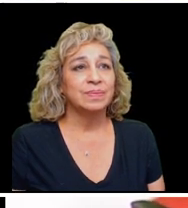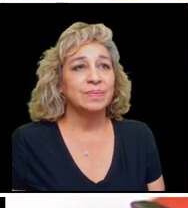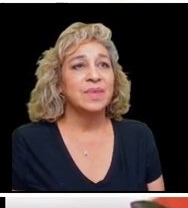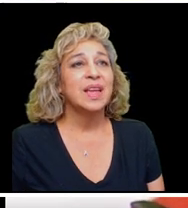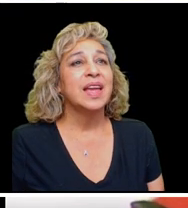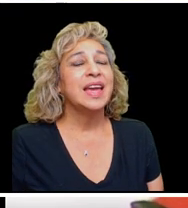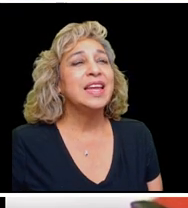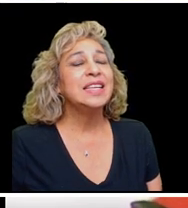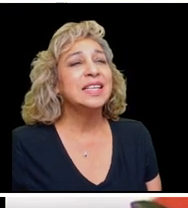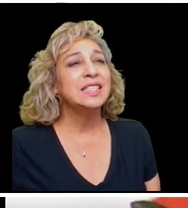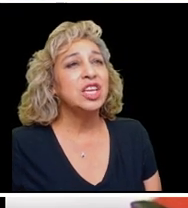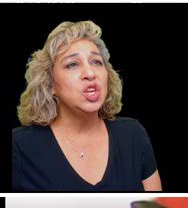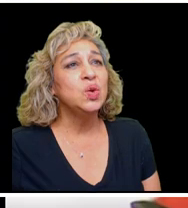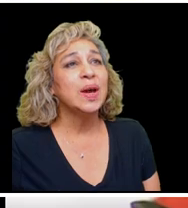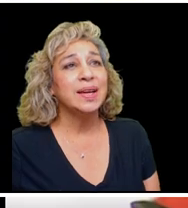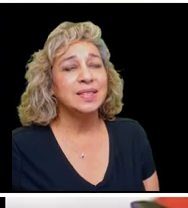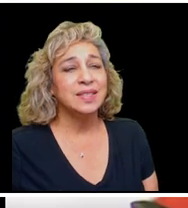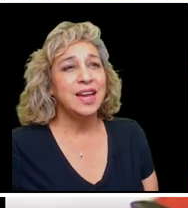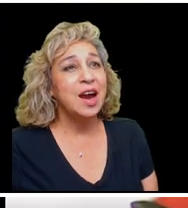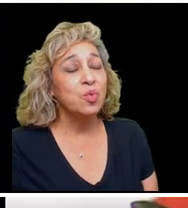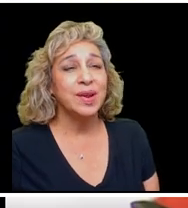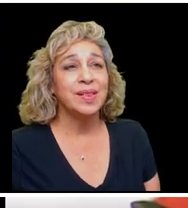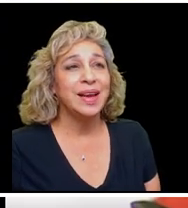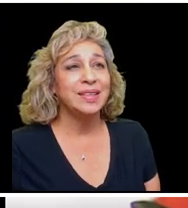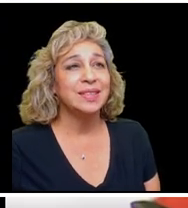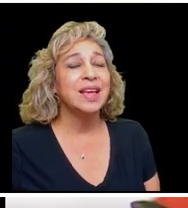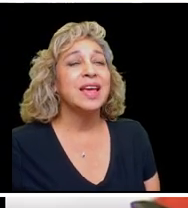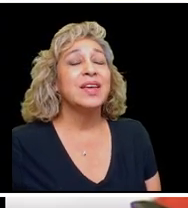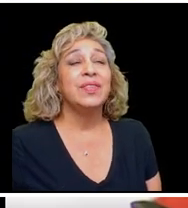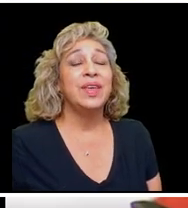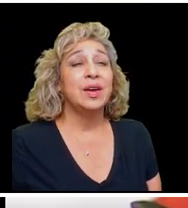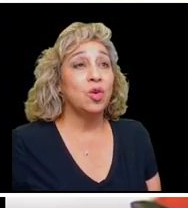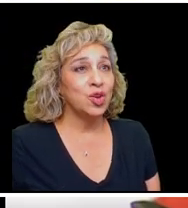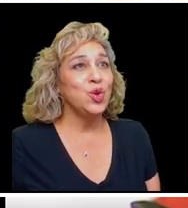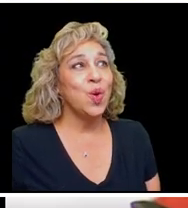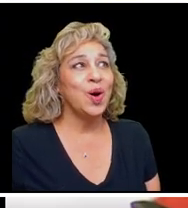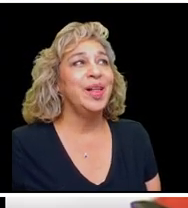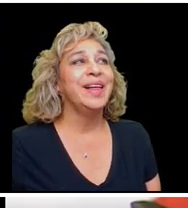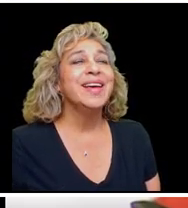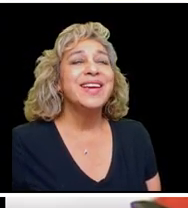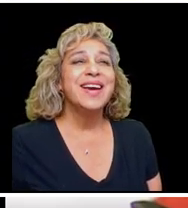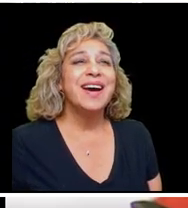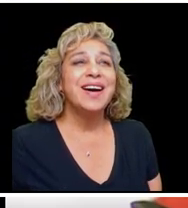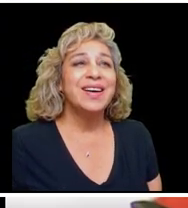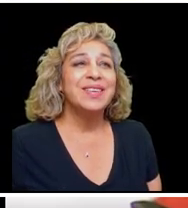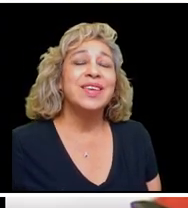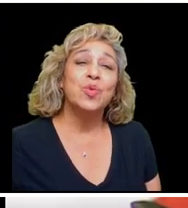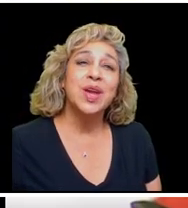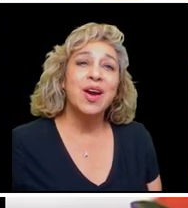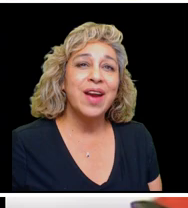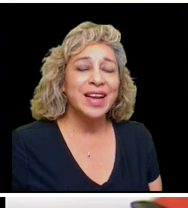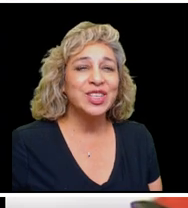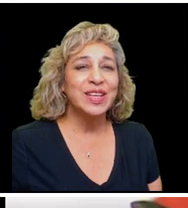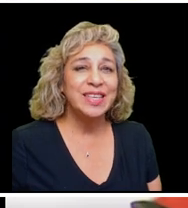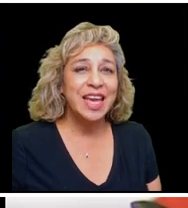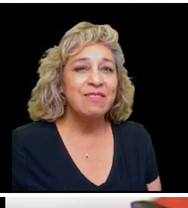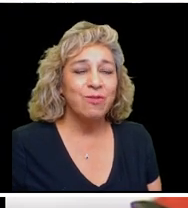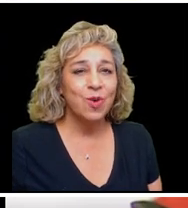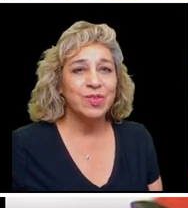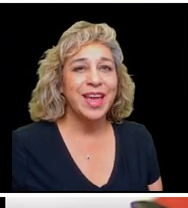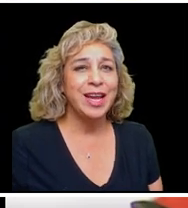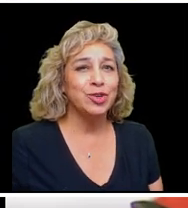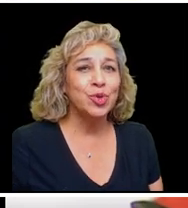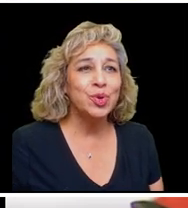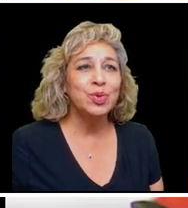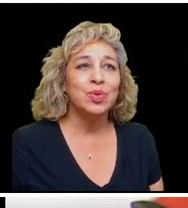and he says and you guys now realize that or you all that we are actually taking